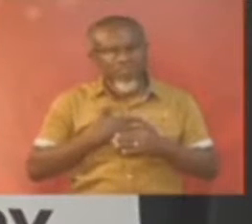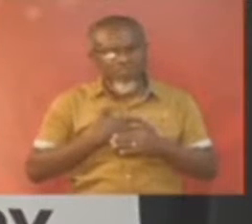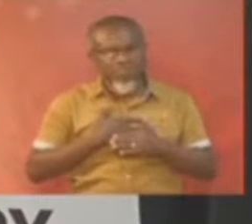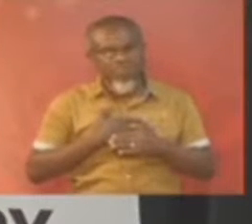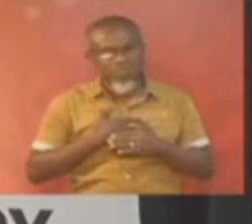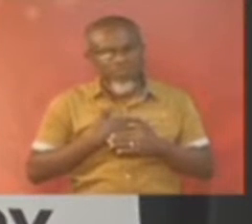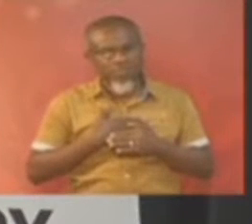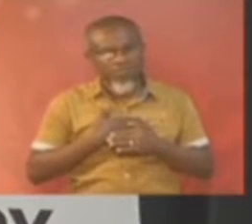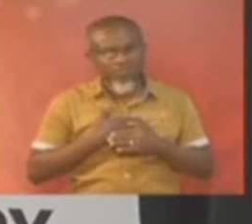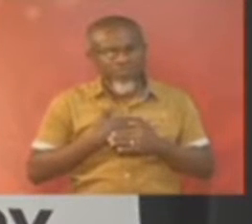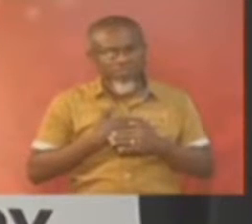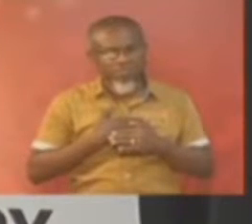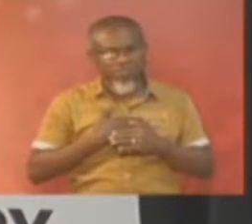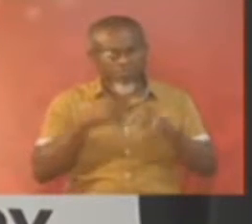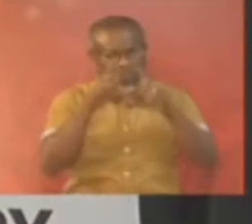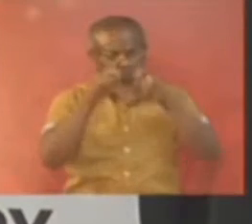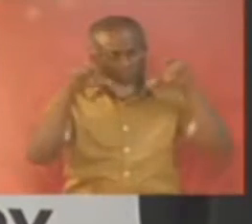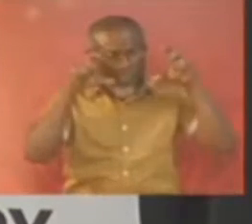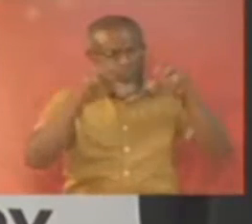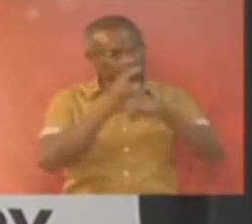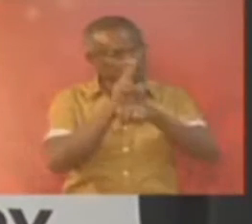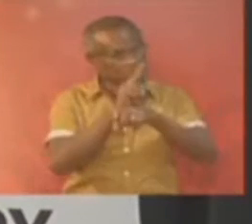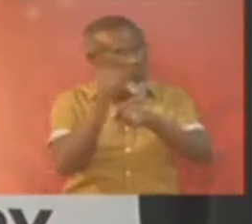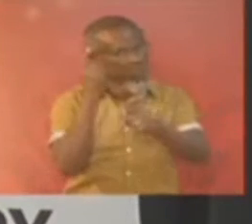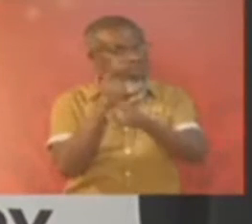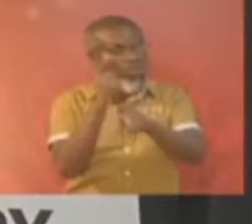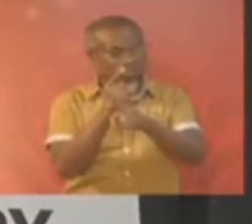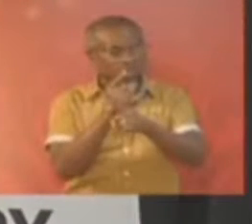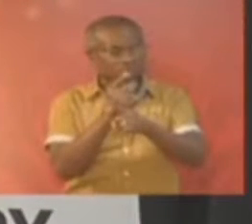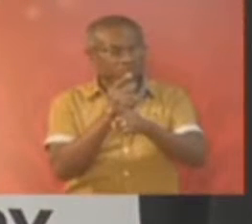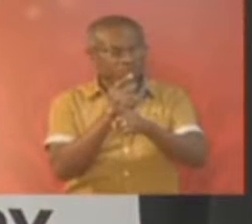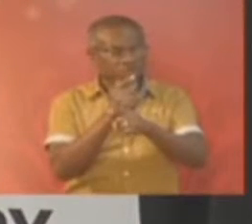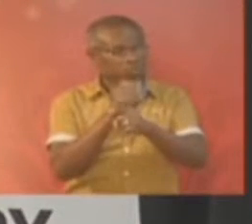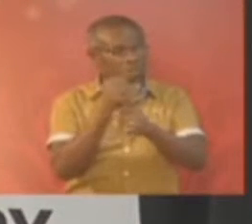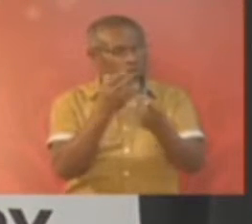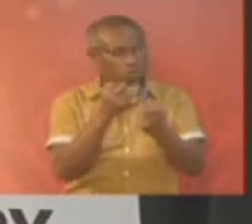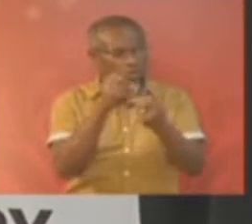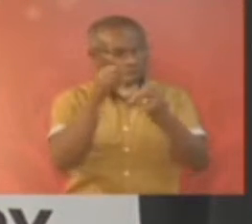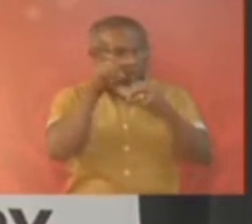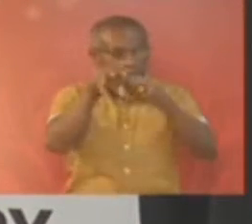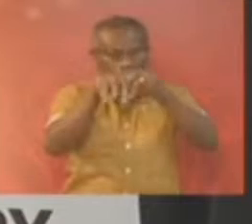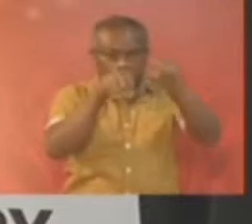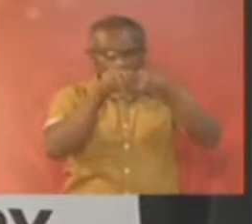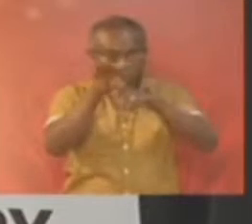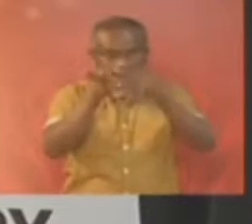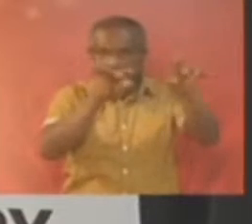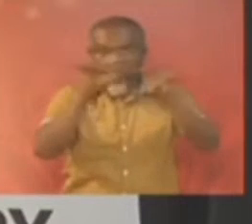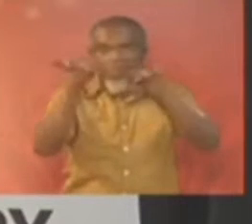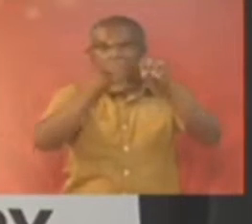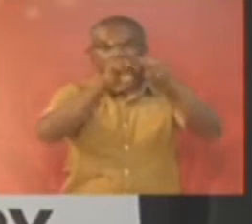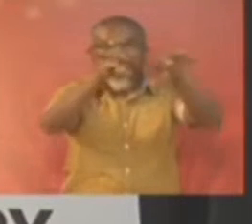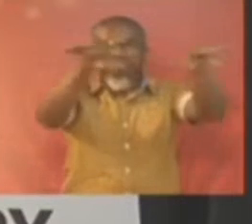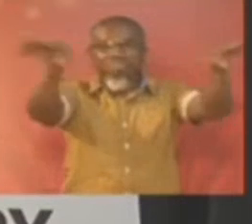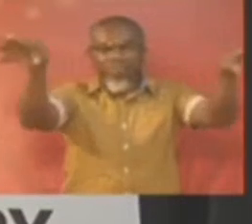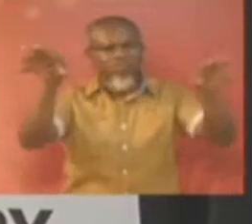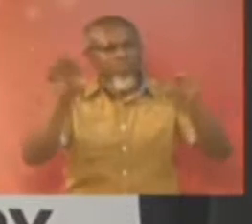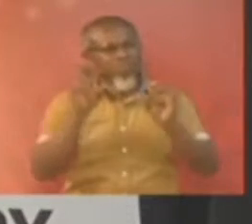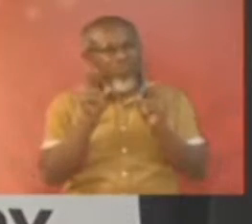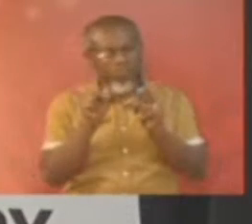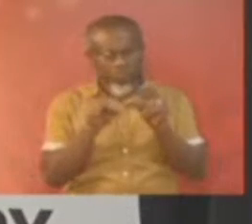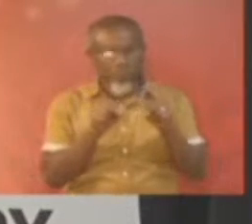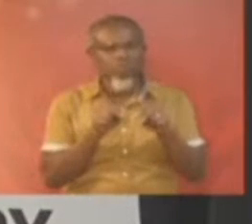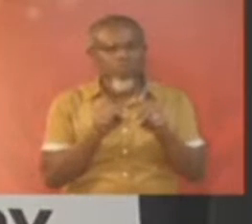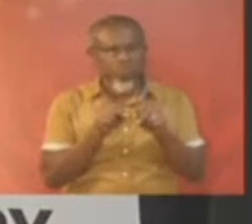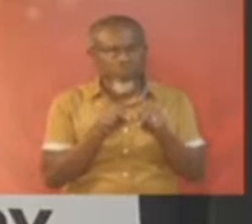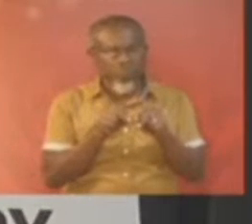respiratory droplets as we walk about. So just not losing some of the rigidity with which we follow these